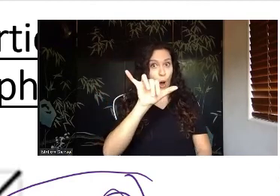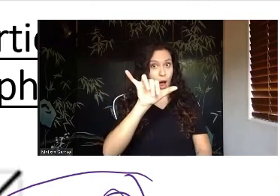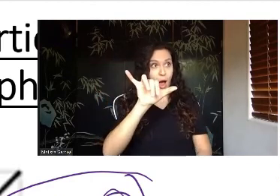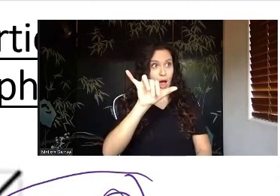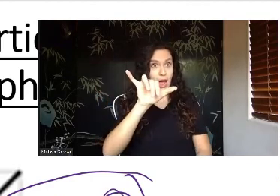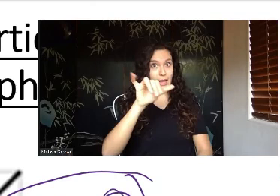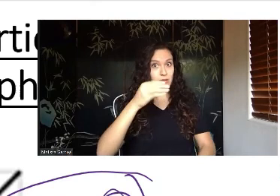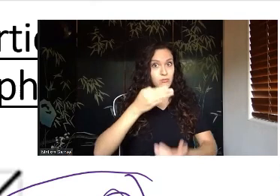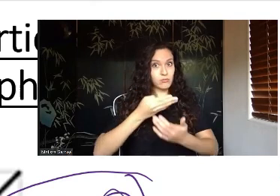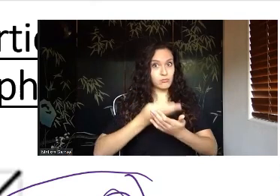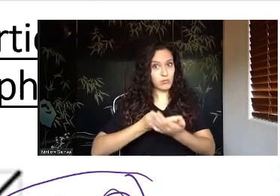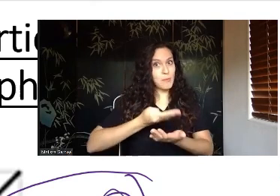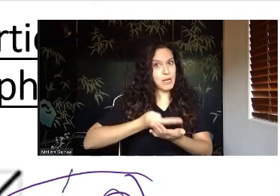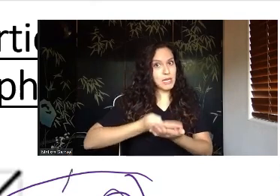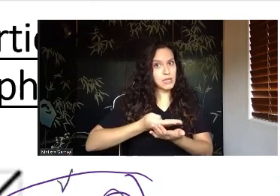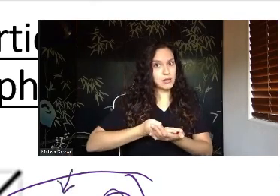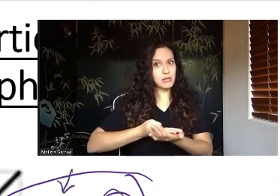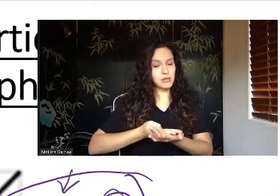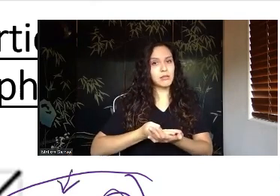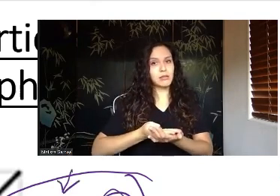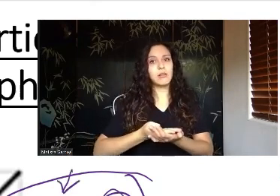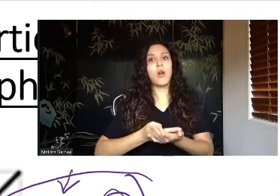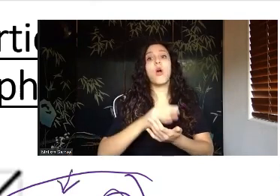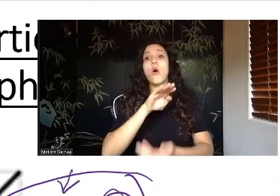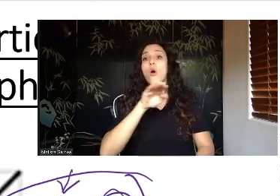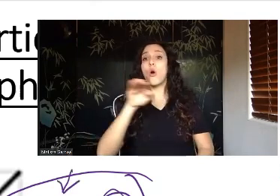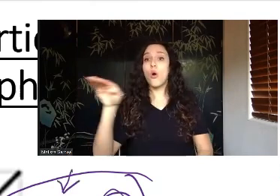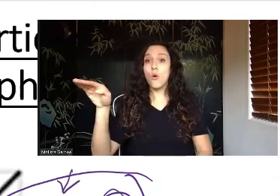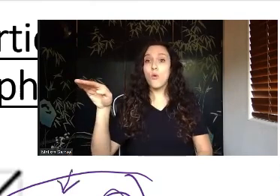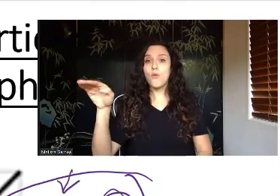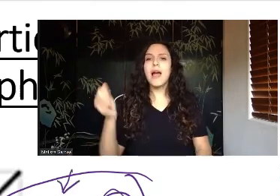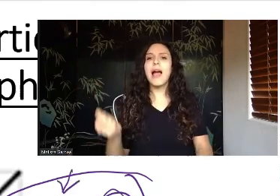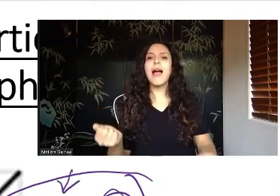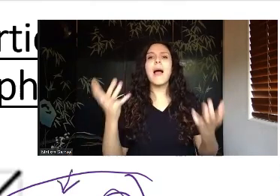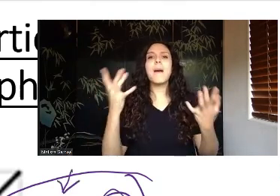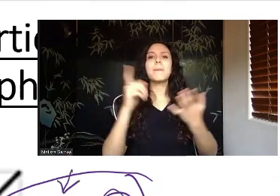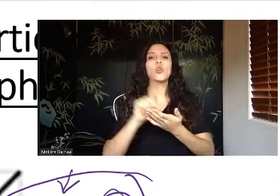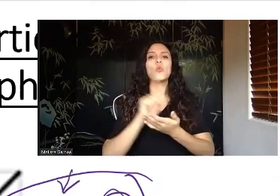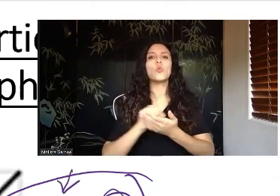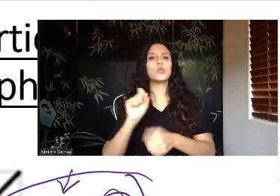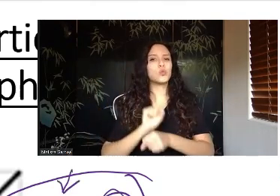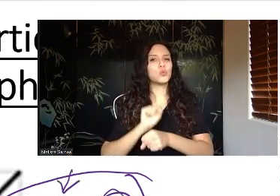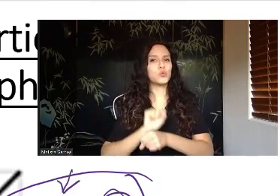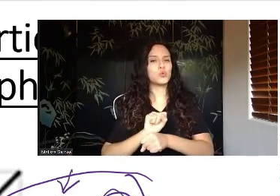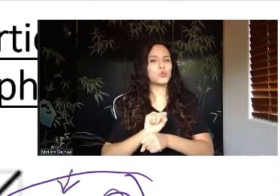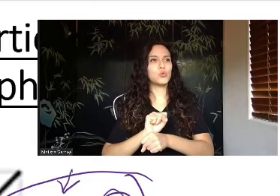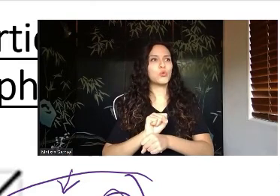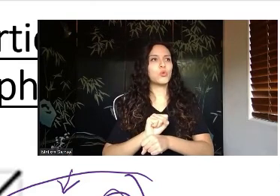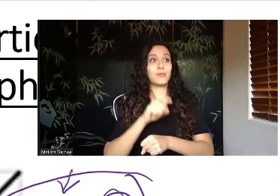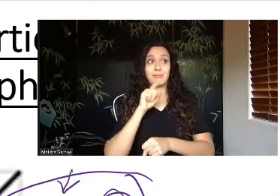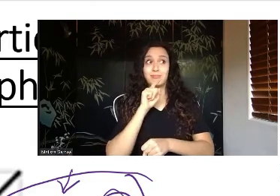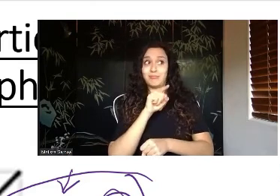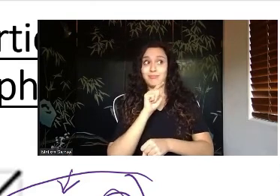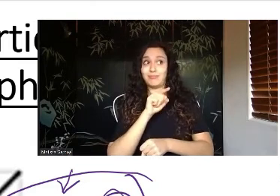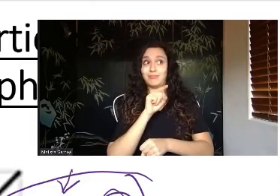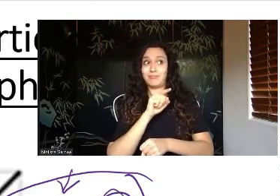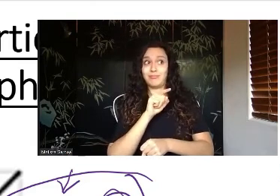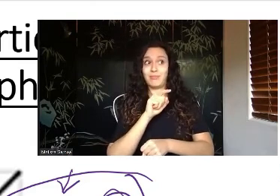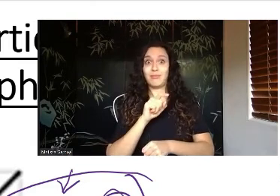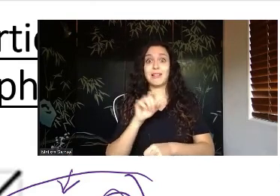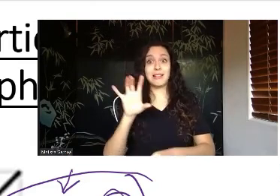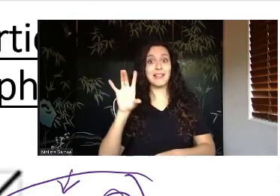$376. You gotta remember, the y is that number. Y represents money over number of